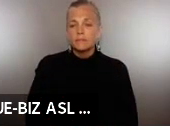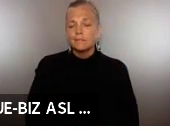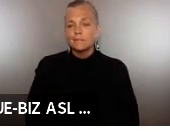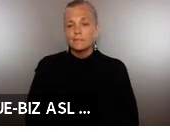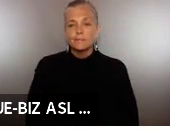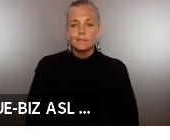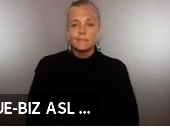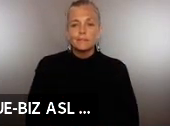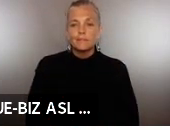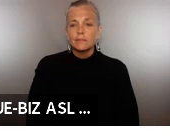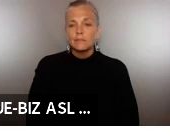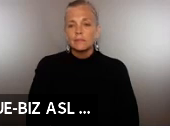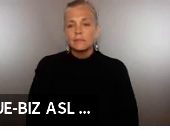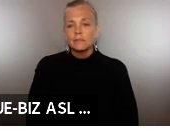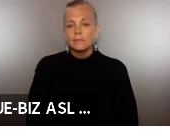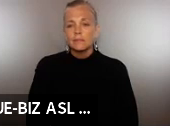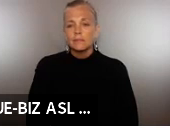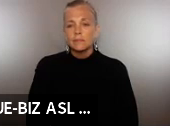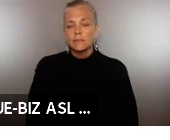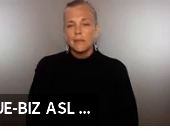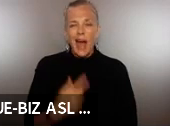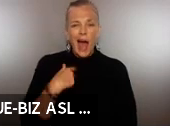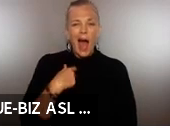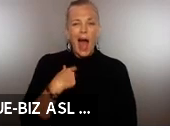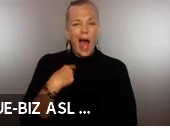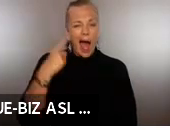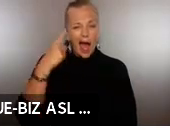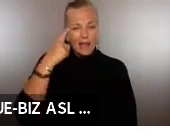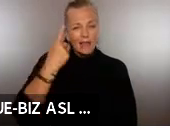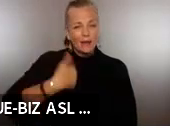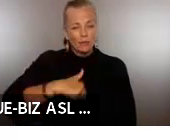you know, I think we've talked about this, Dr. Williams,